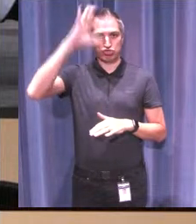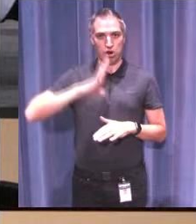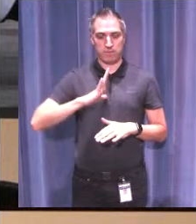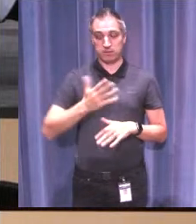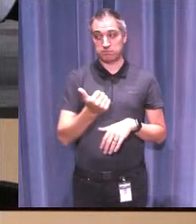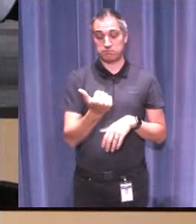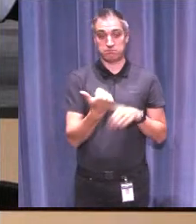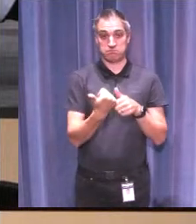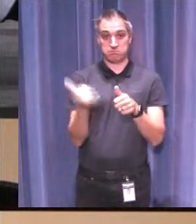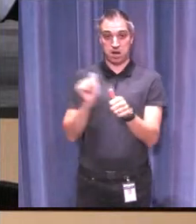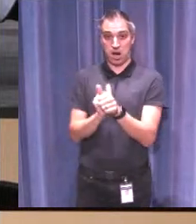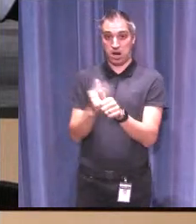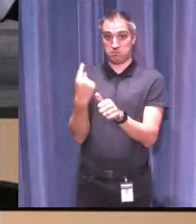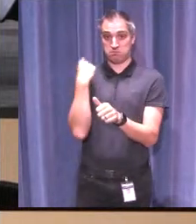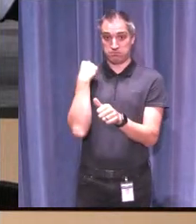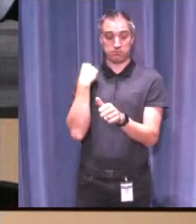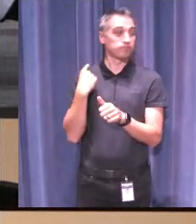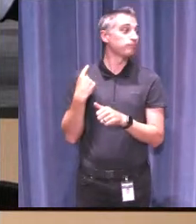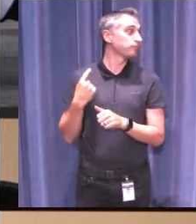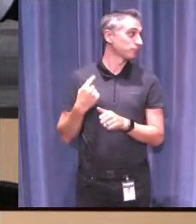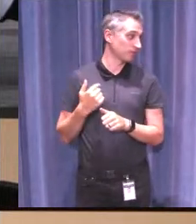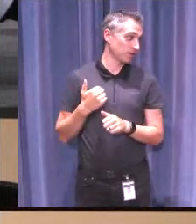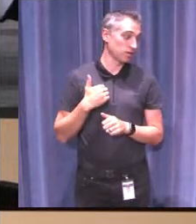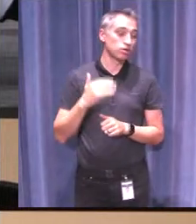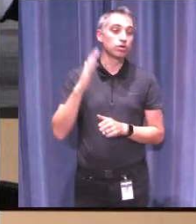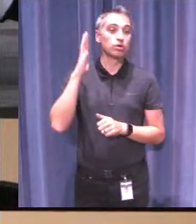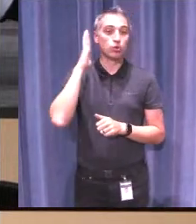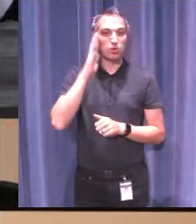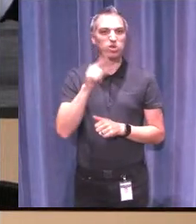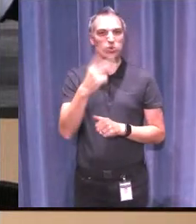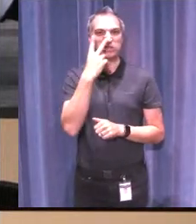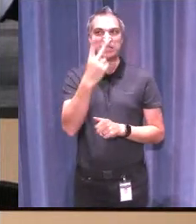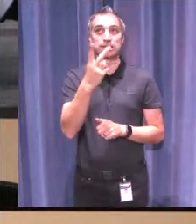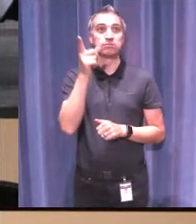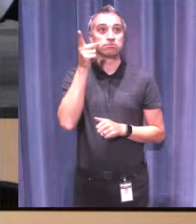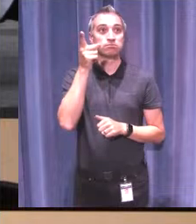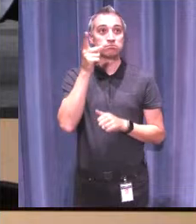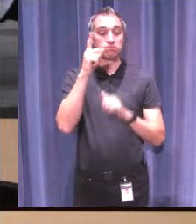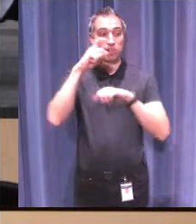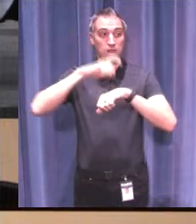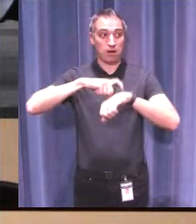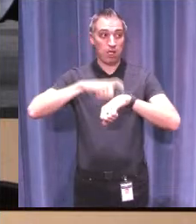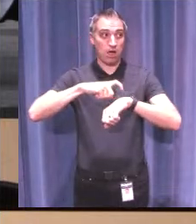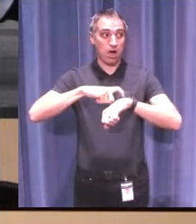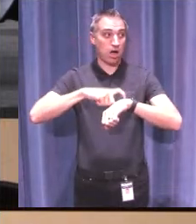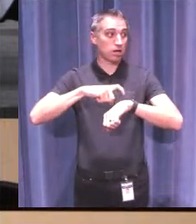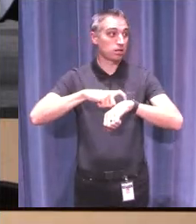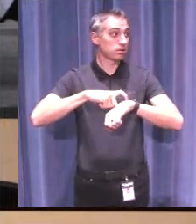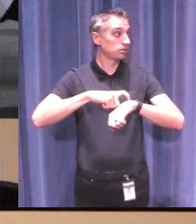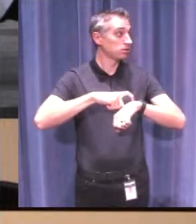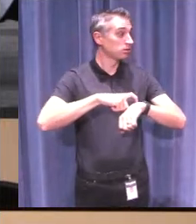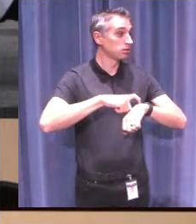as our timekeeper, and I believe you can see the clock so that you'll know where you are in the questions.